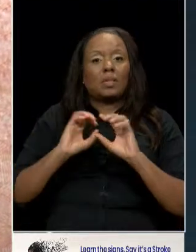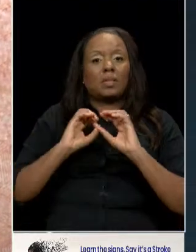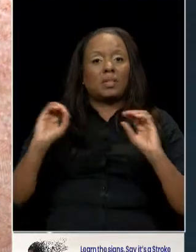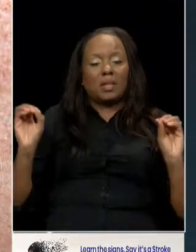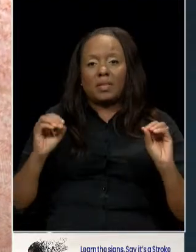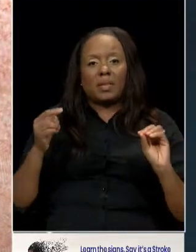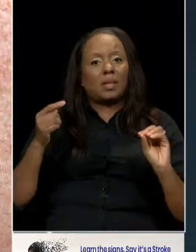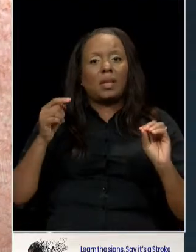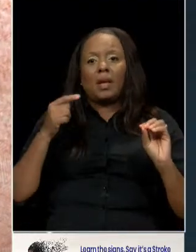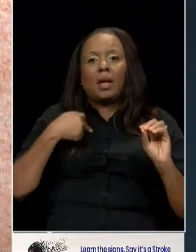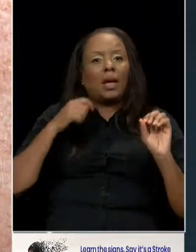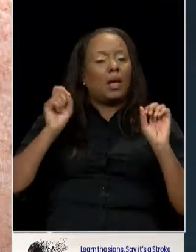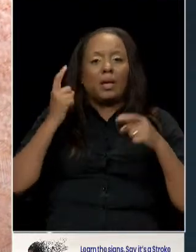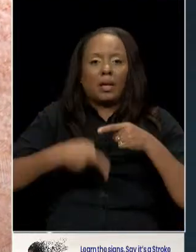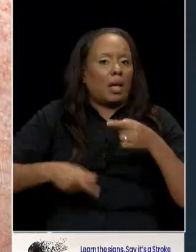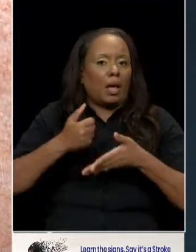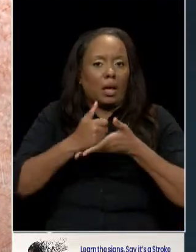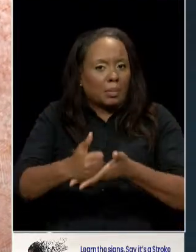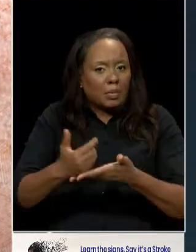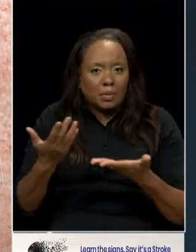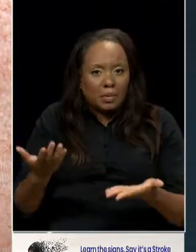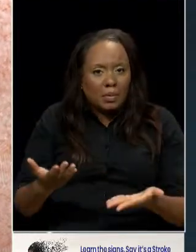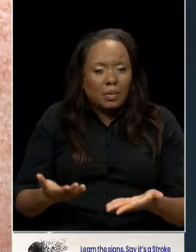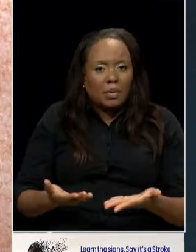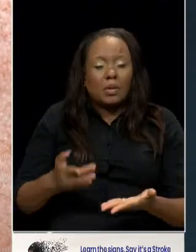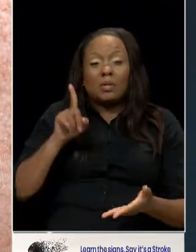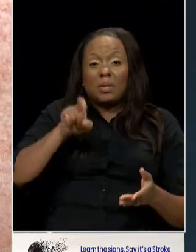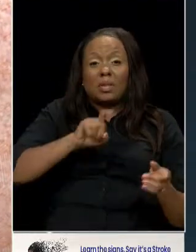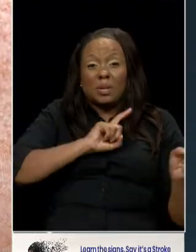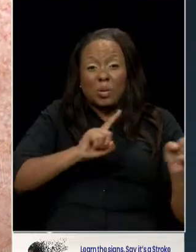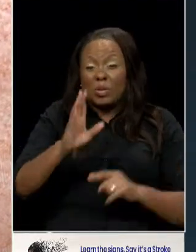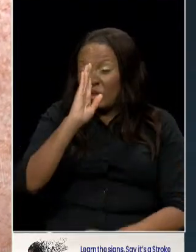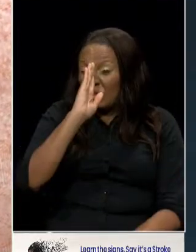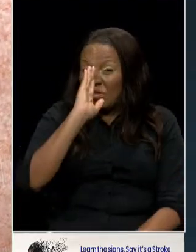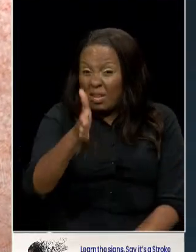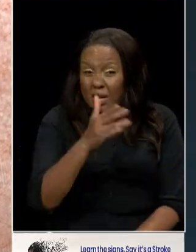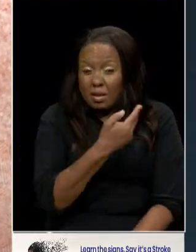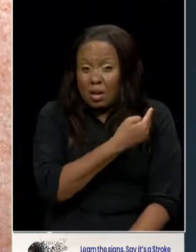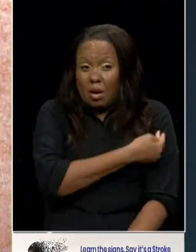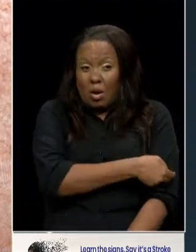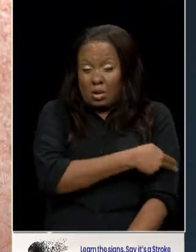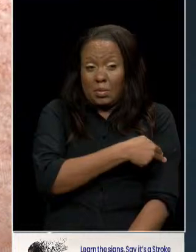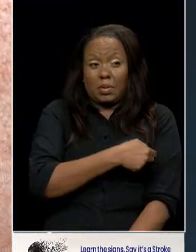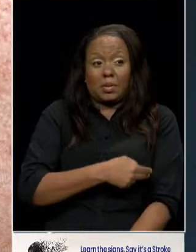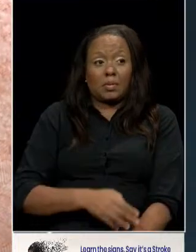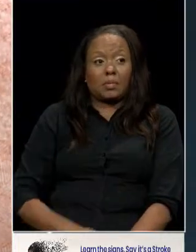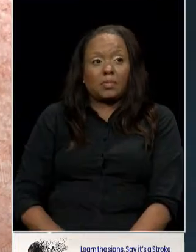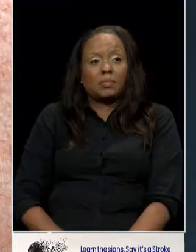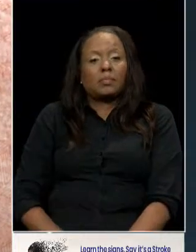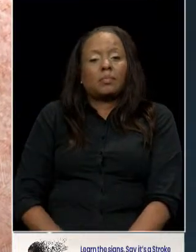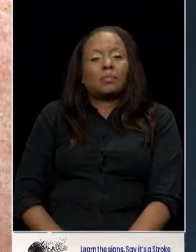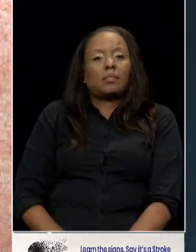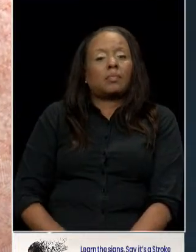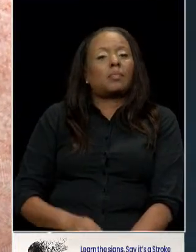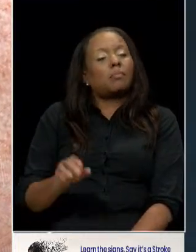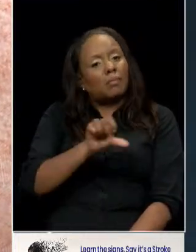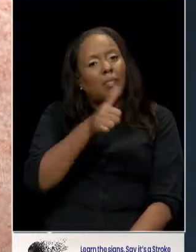because this needs a surgical opinion. So, and this is just drawing reference on Mr. Ben. In other